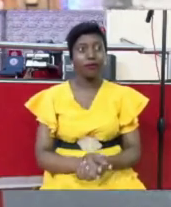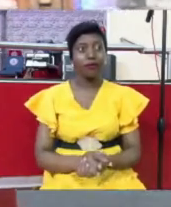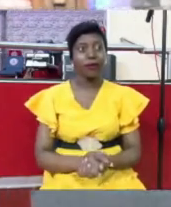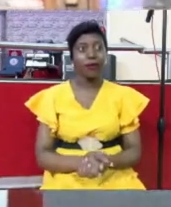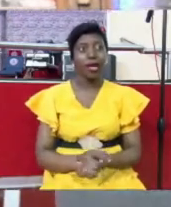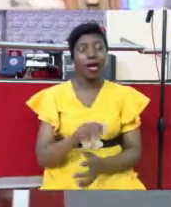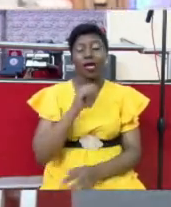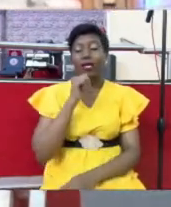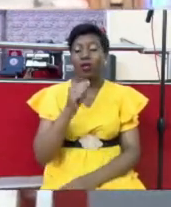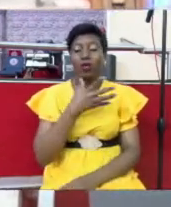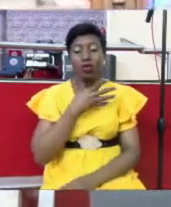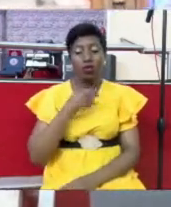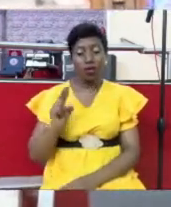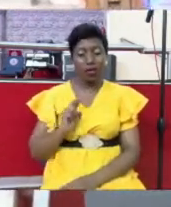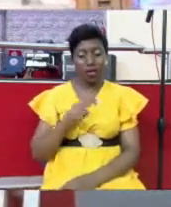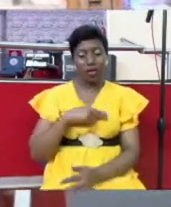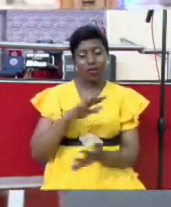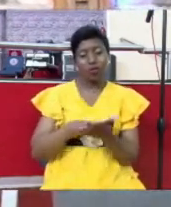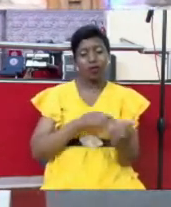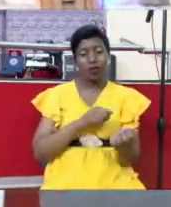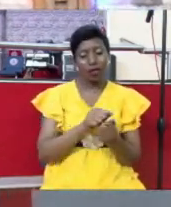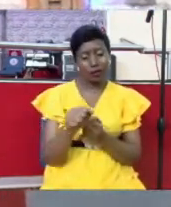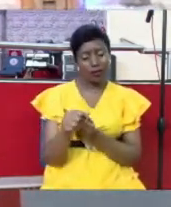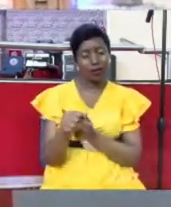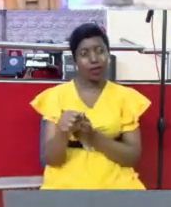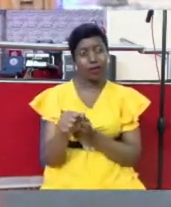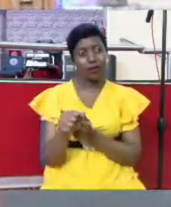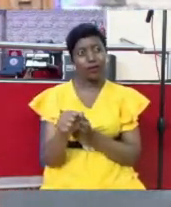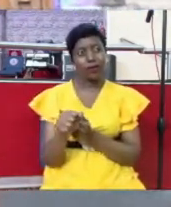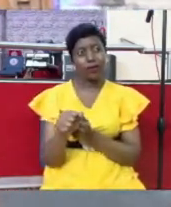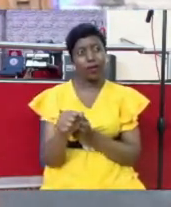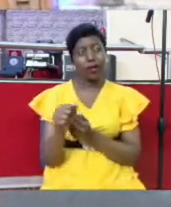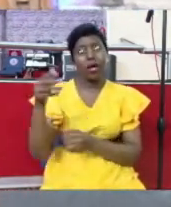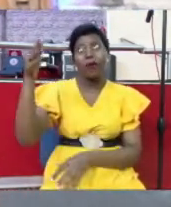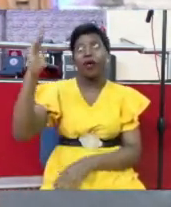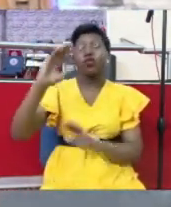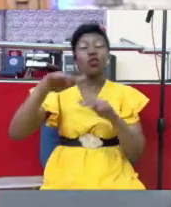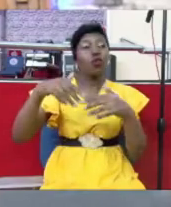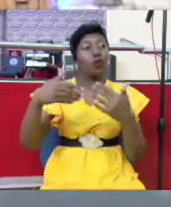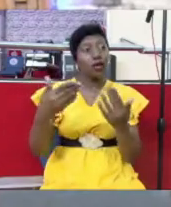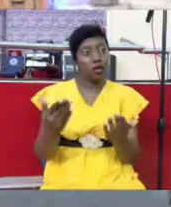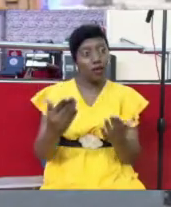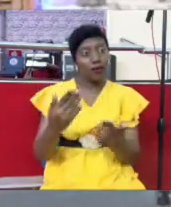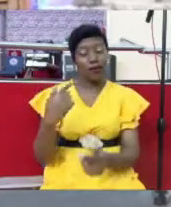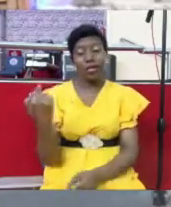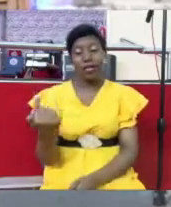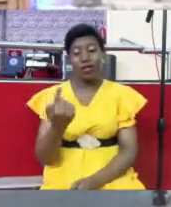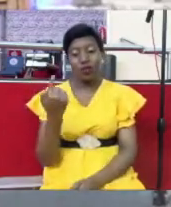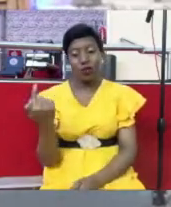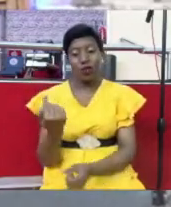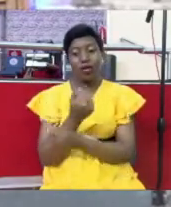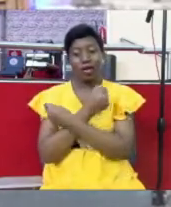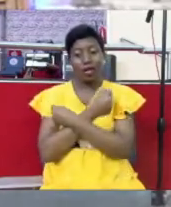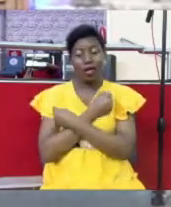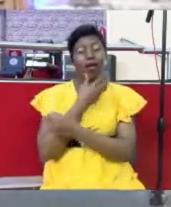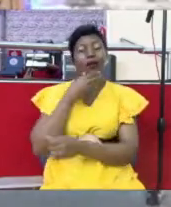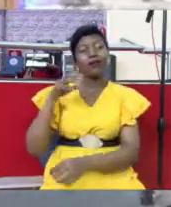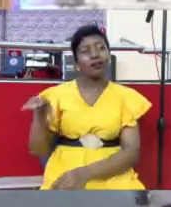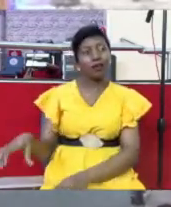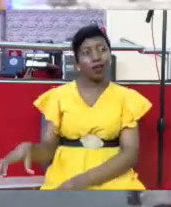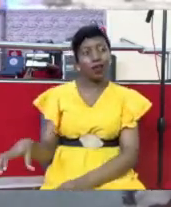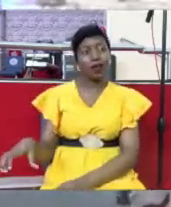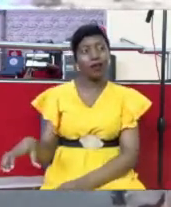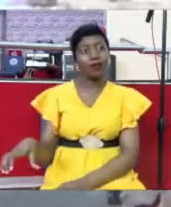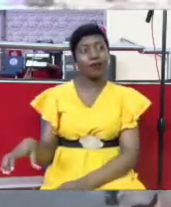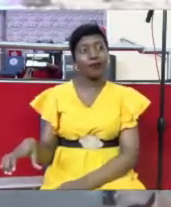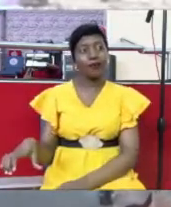not want us to perish, na hakutaka tuangamie, he gave, akatoa his only begotten son, mtoto wake aliye wa pekee.